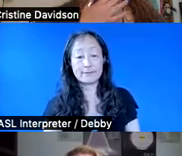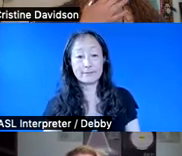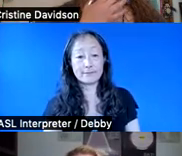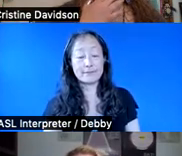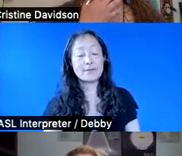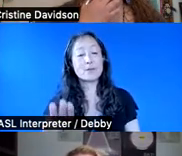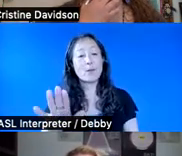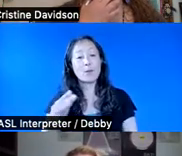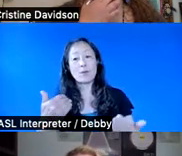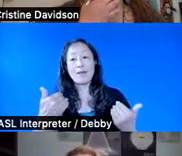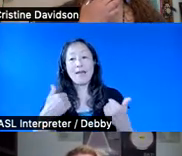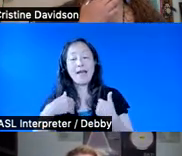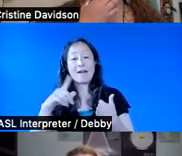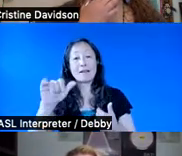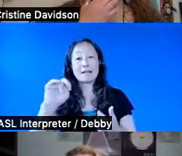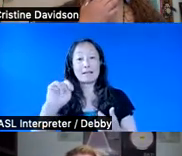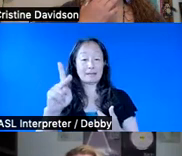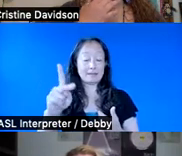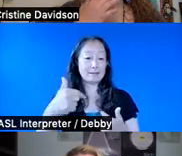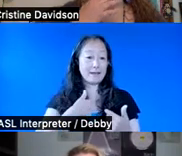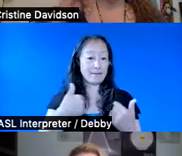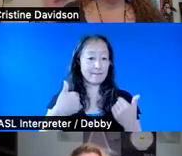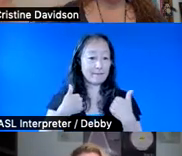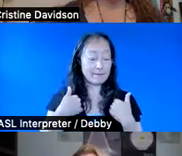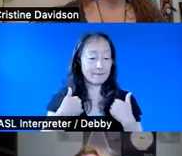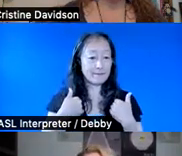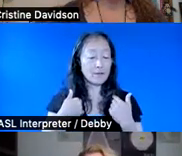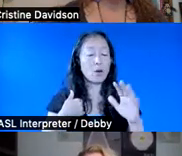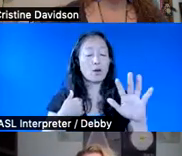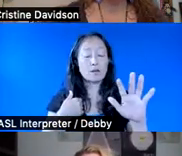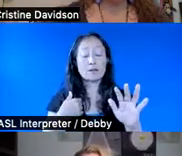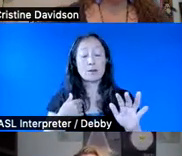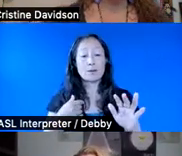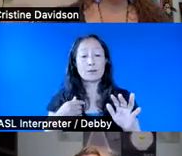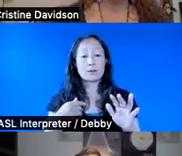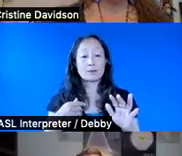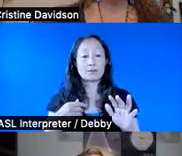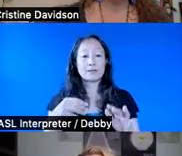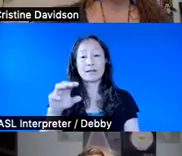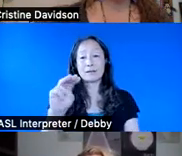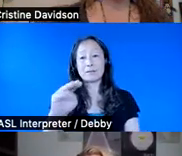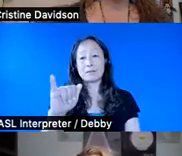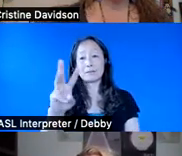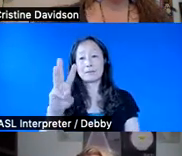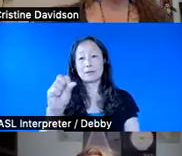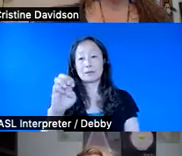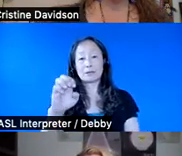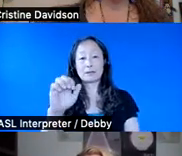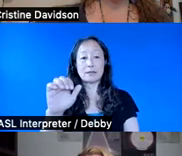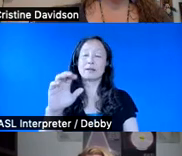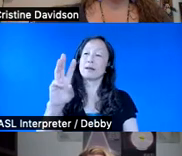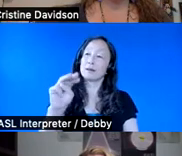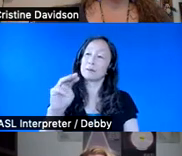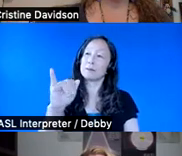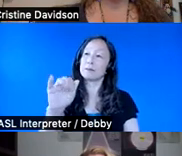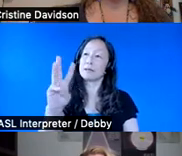there is a link that I have. So, you know, obviously MIWSAC, the Minnesota Indian Women Sexual Assault